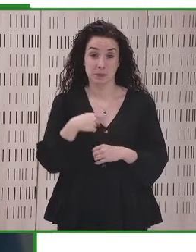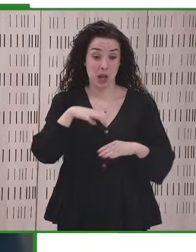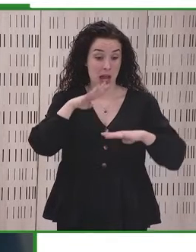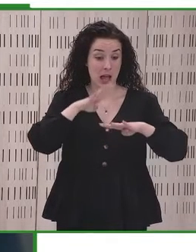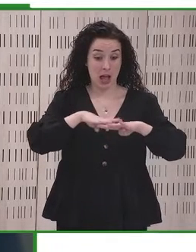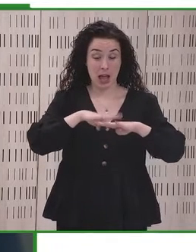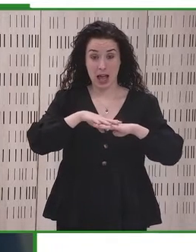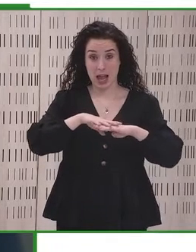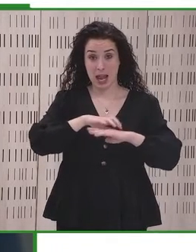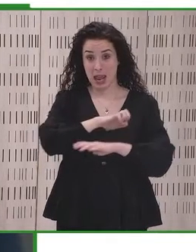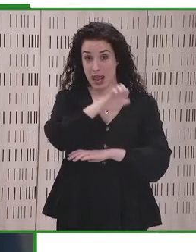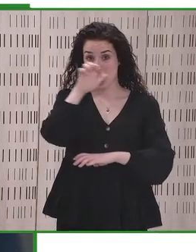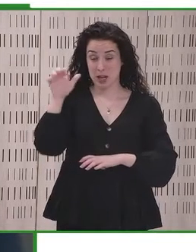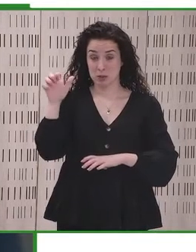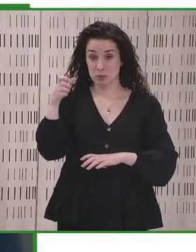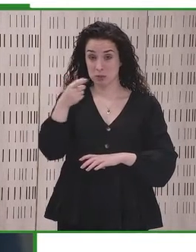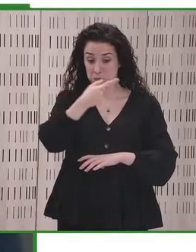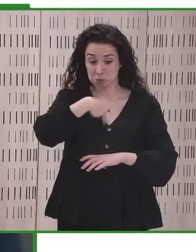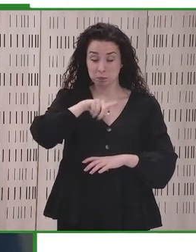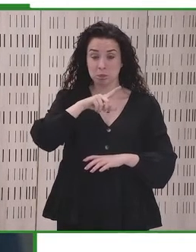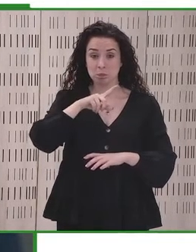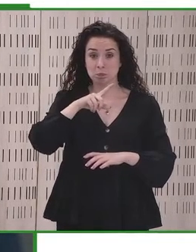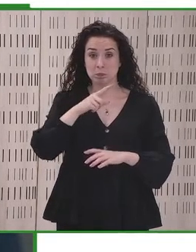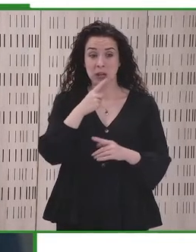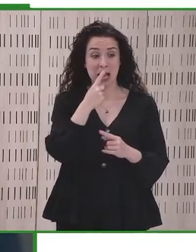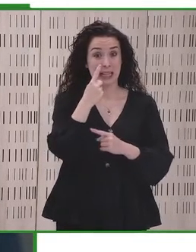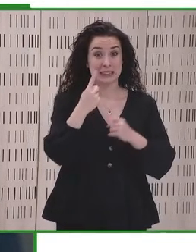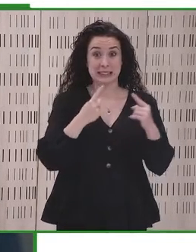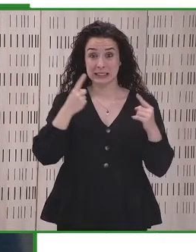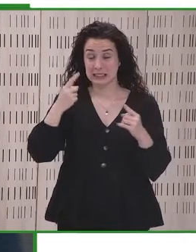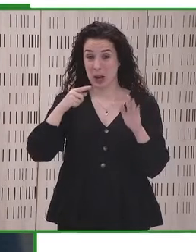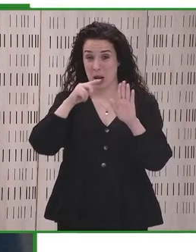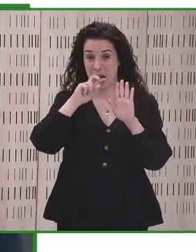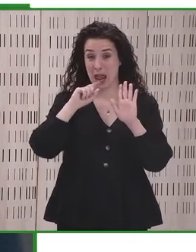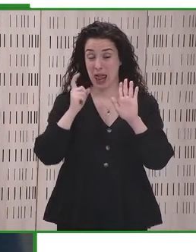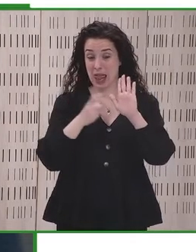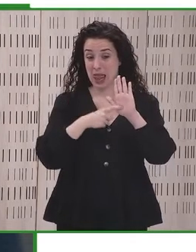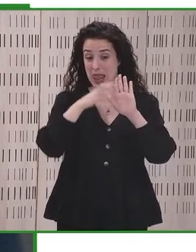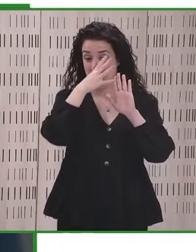accessibility for their investment.